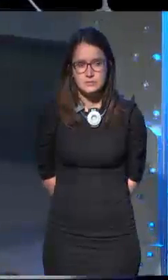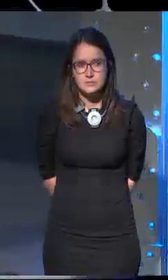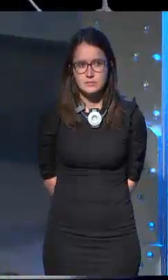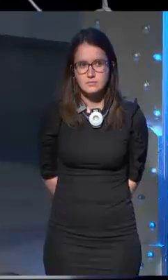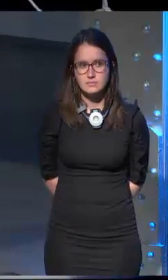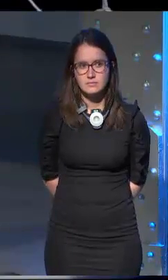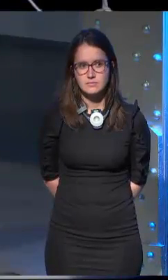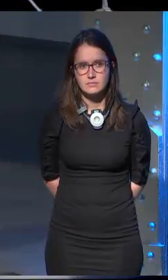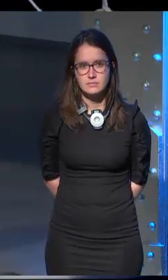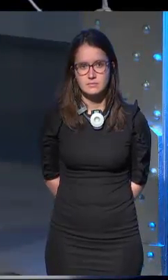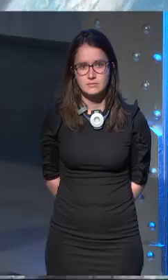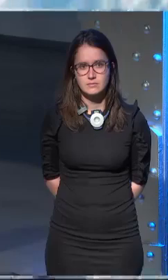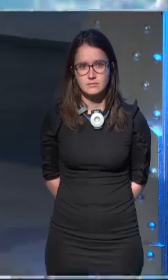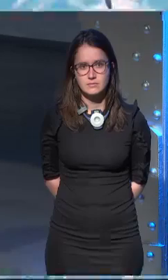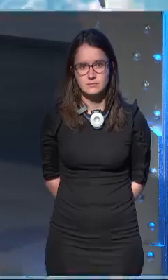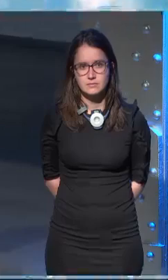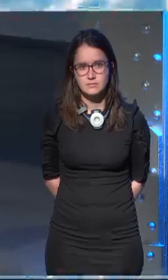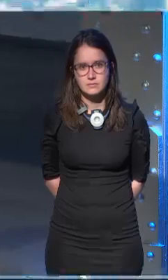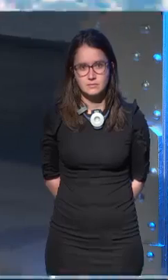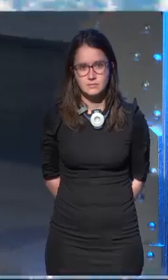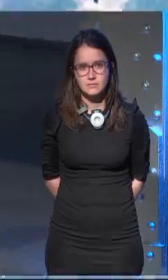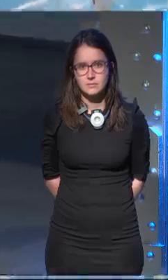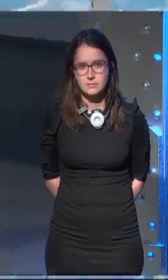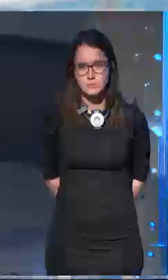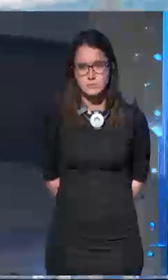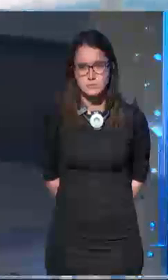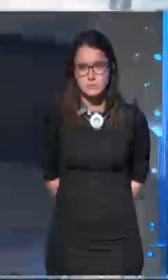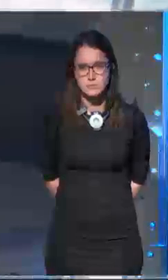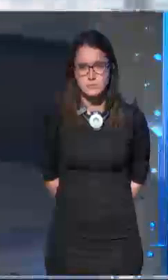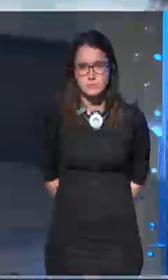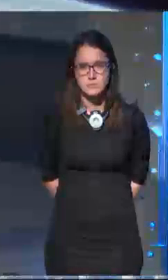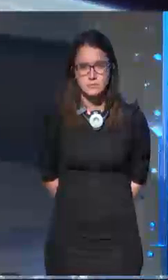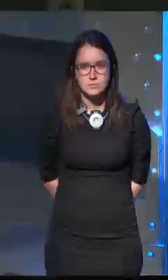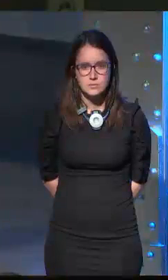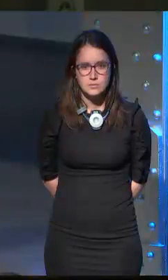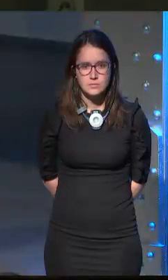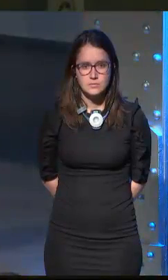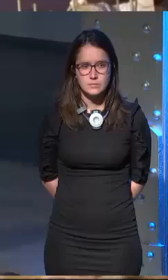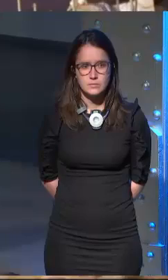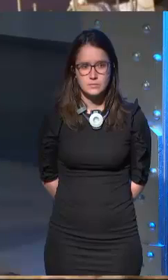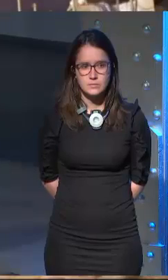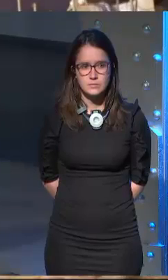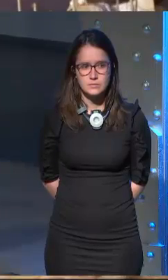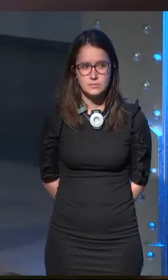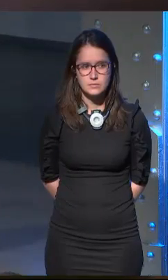Untie that wire tie, just one twist. You know, the adrenaline rush is pretty addictive.